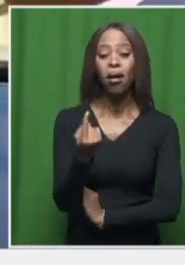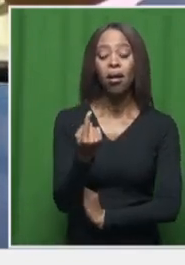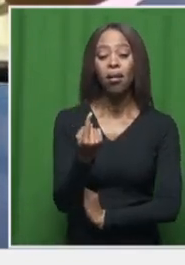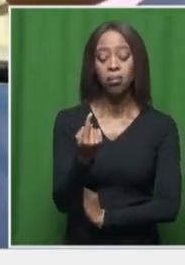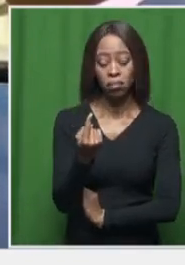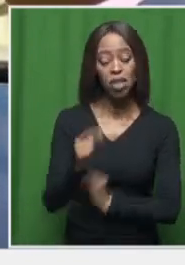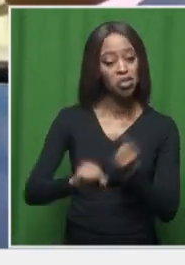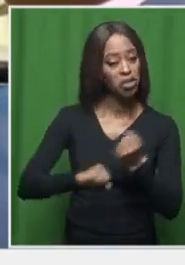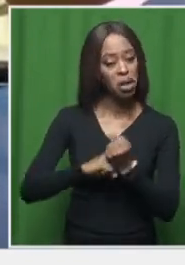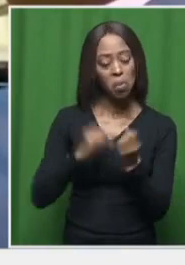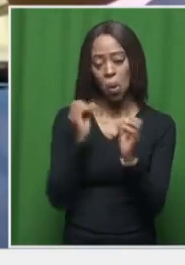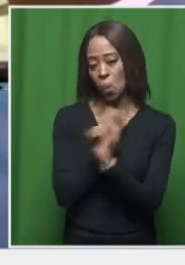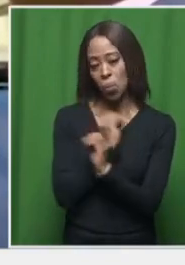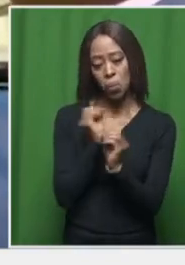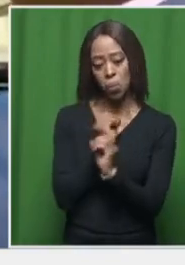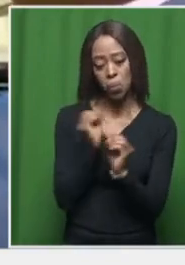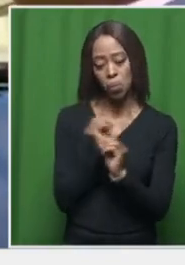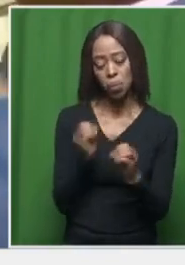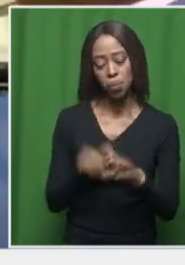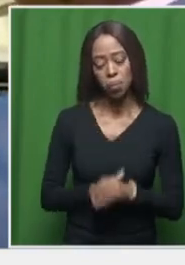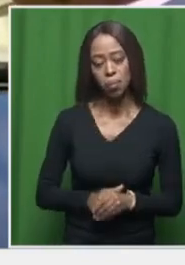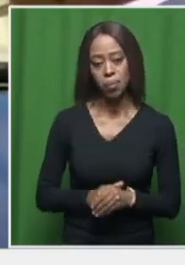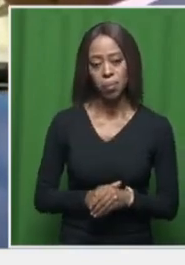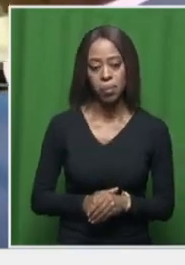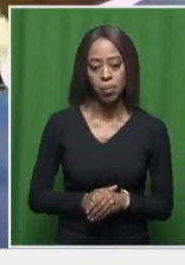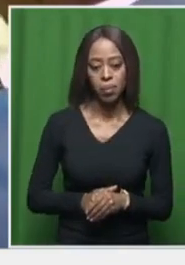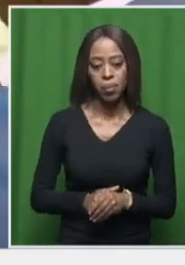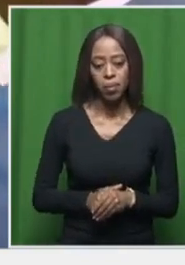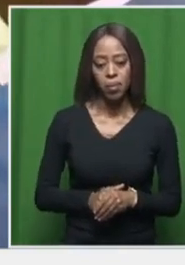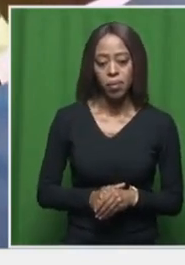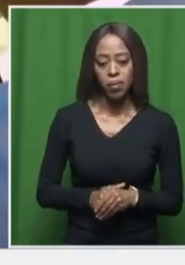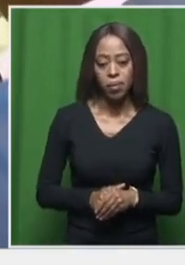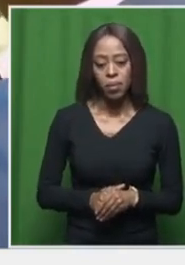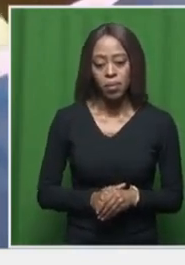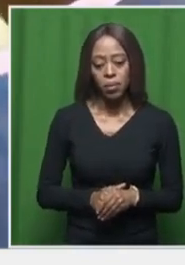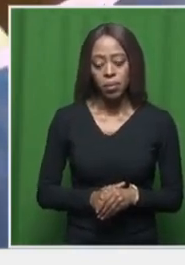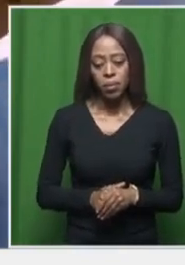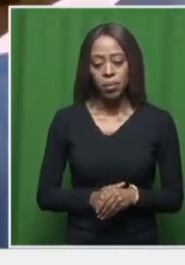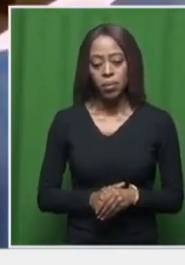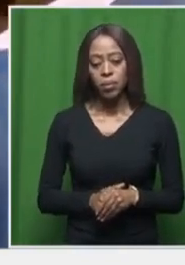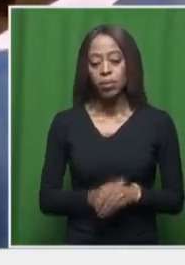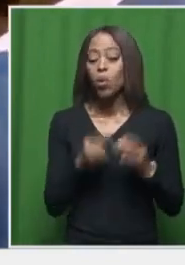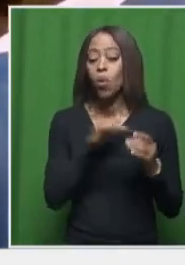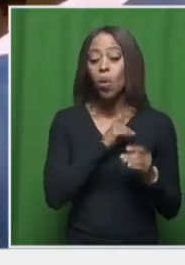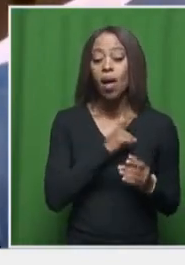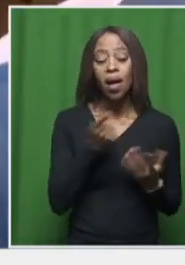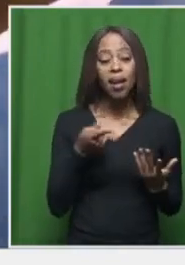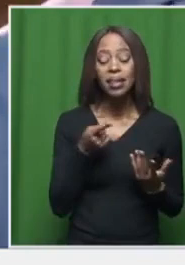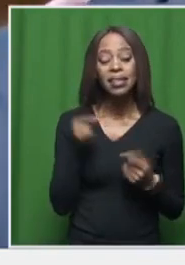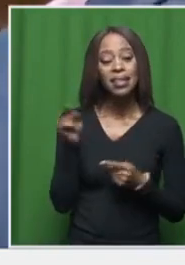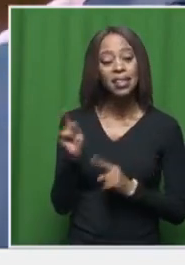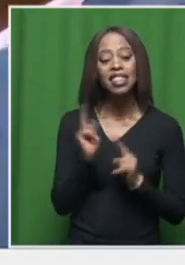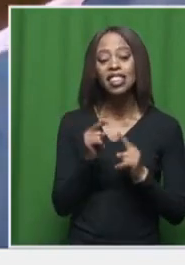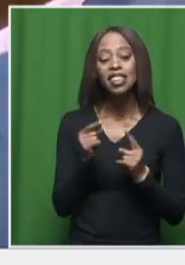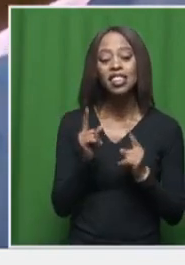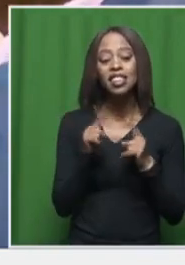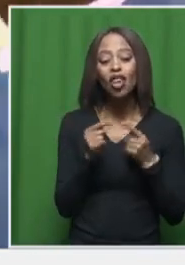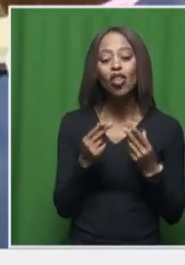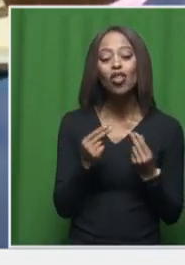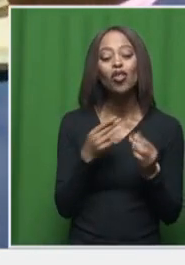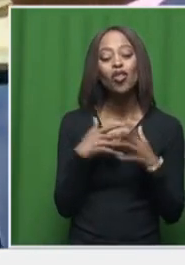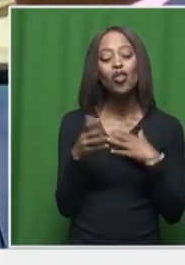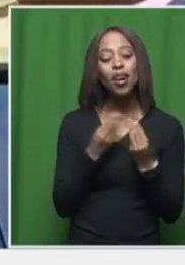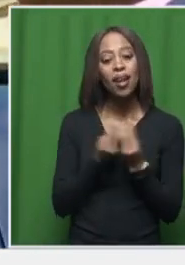as effective as, this umbrella in the Cape Town's wind, because ultimately there's nothing he can do